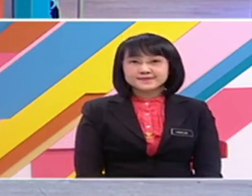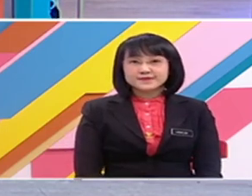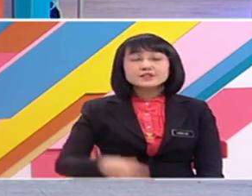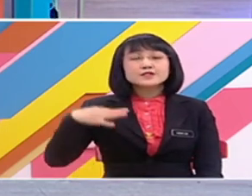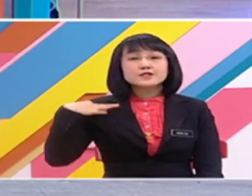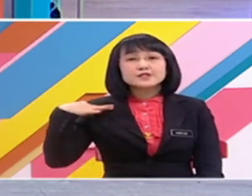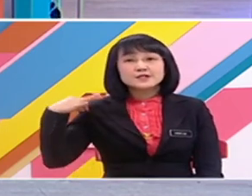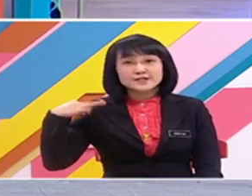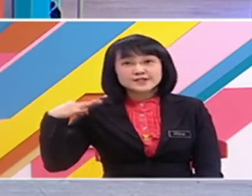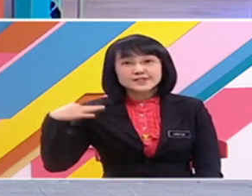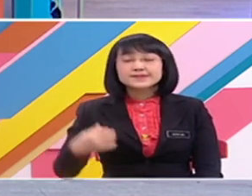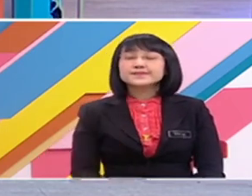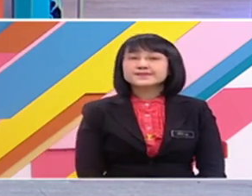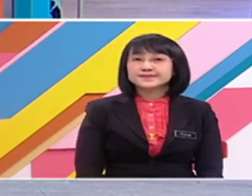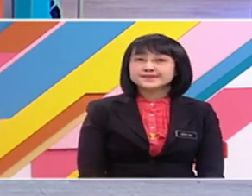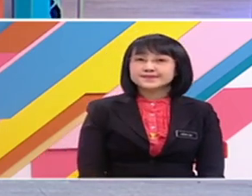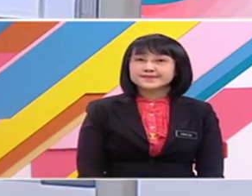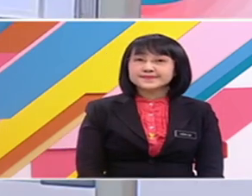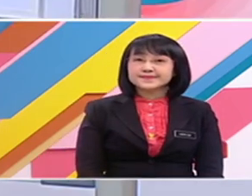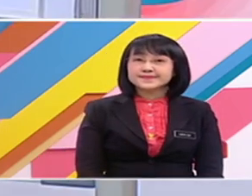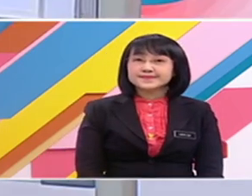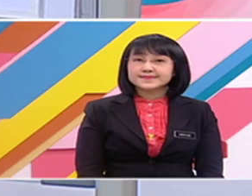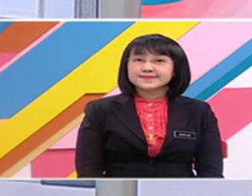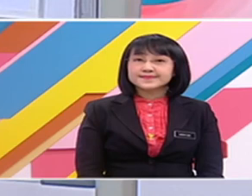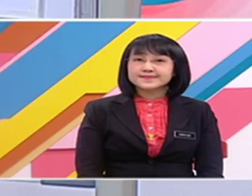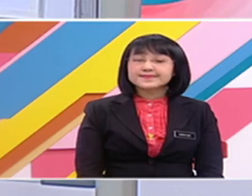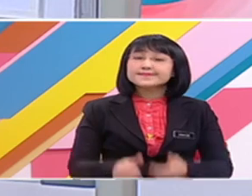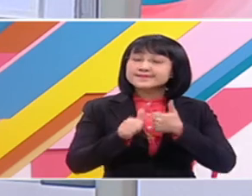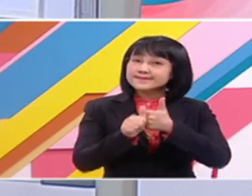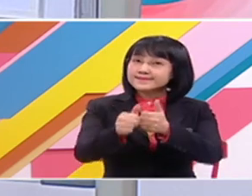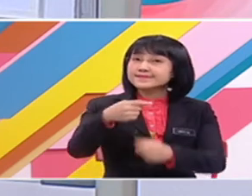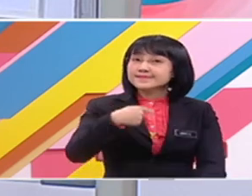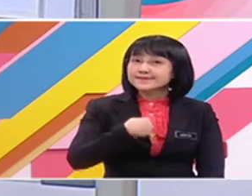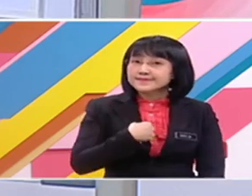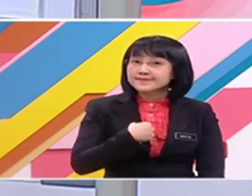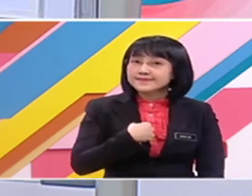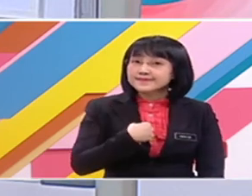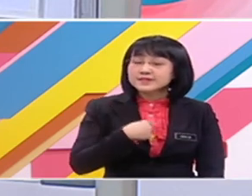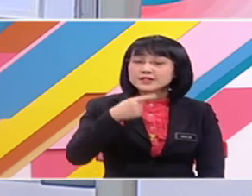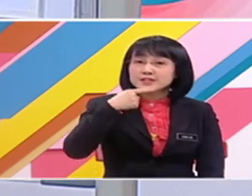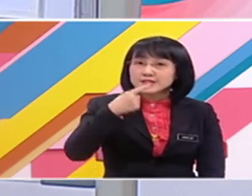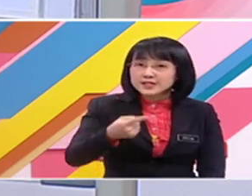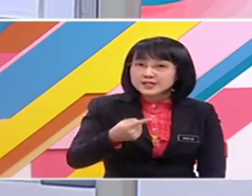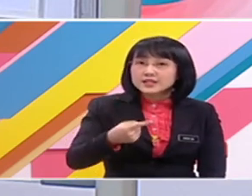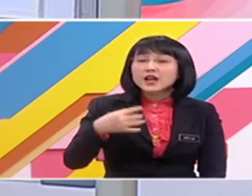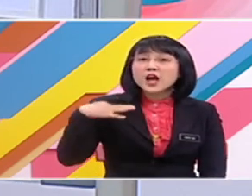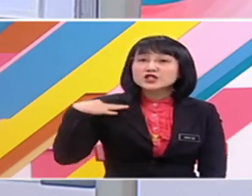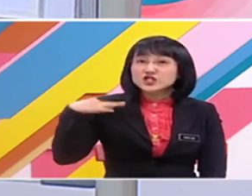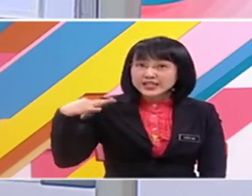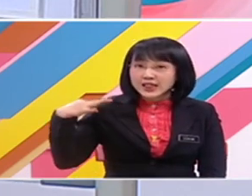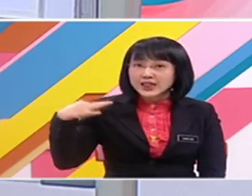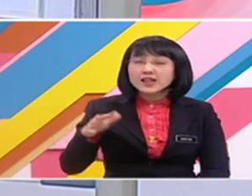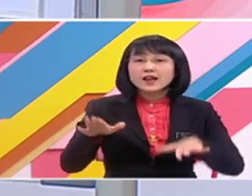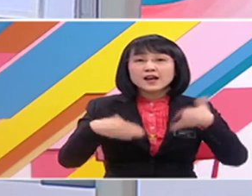shirt. Alright, okay, shirt. Okay, let's follow me. Say it, shirt. Okay, how to